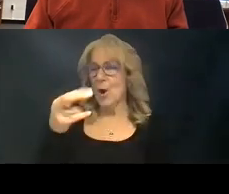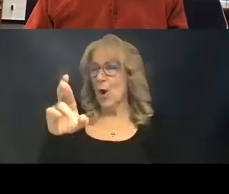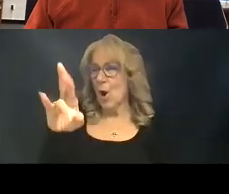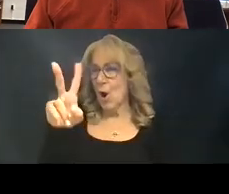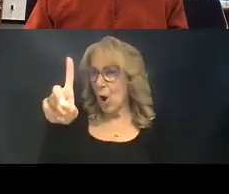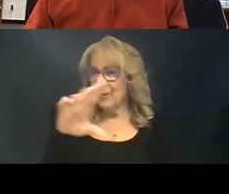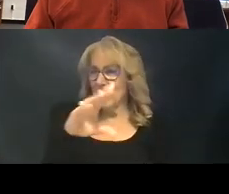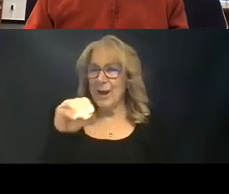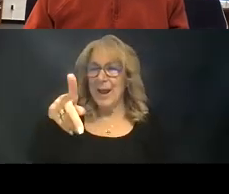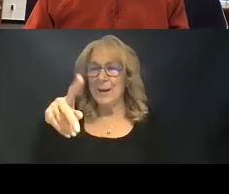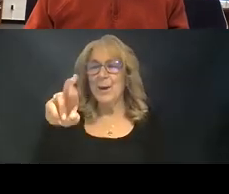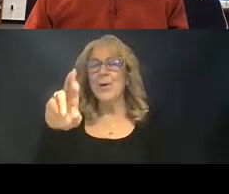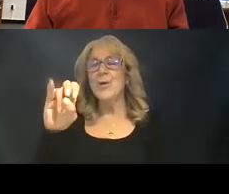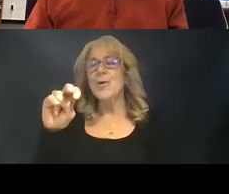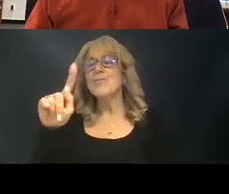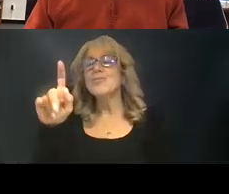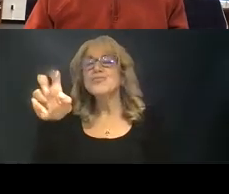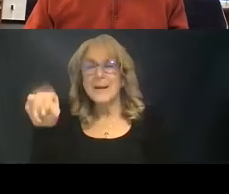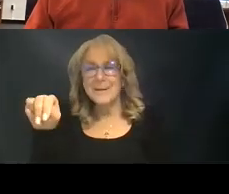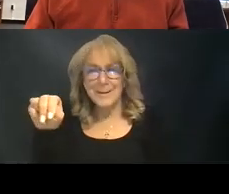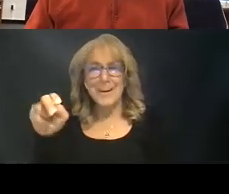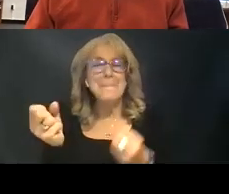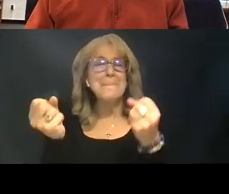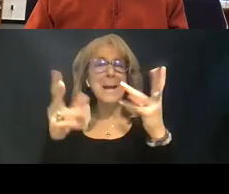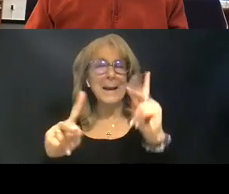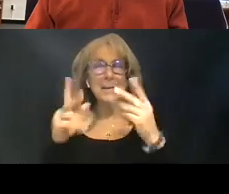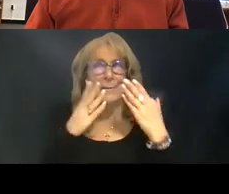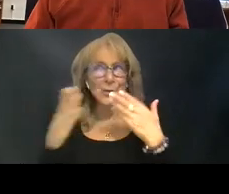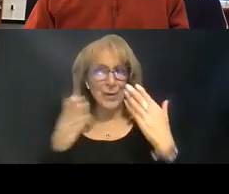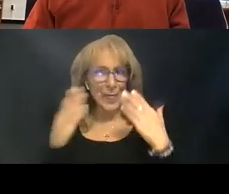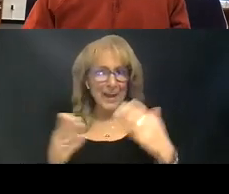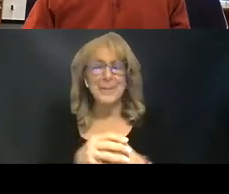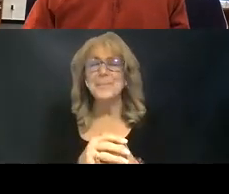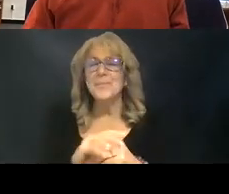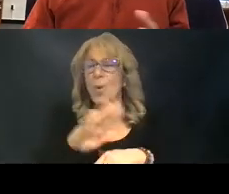we have many people to thank, and you'll be seeing most of them during today's event.